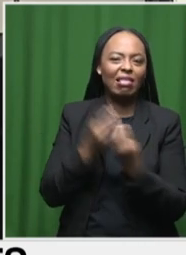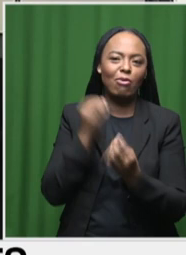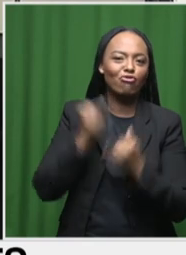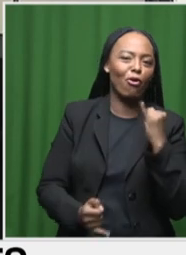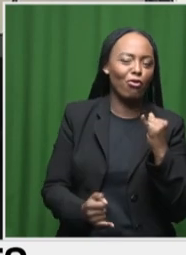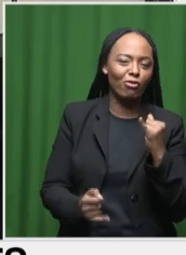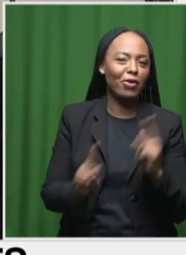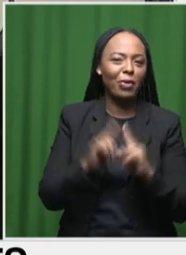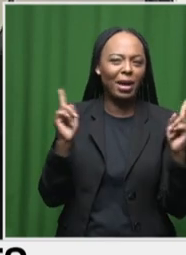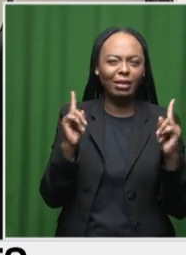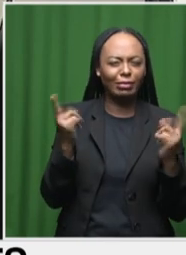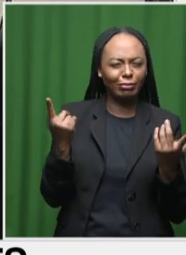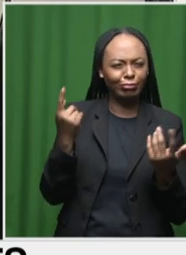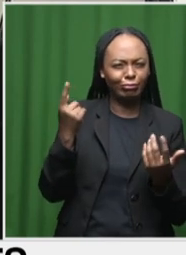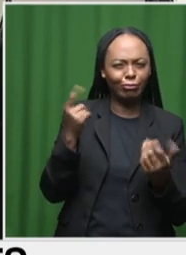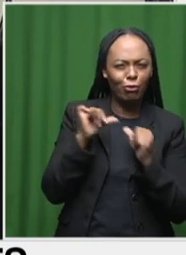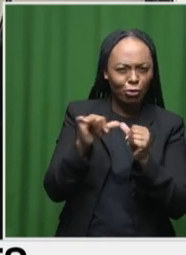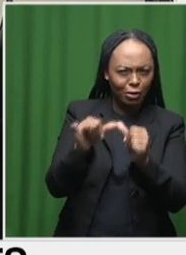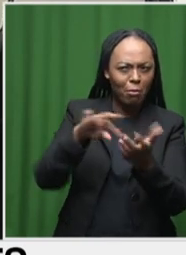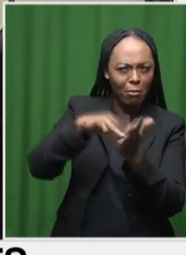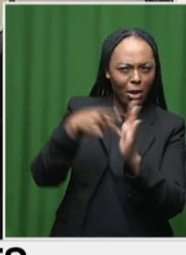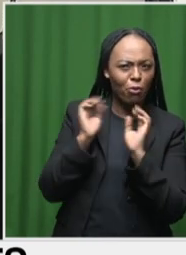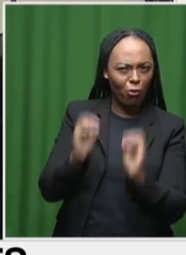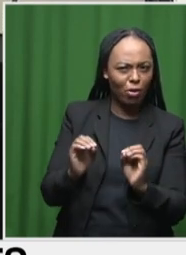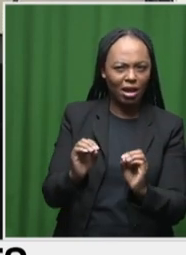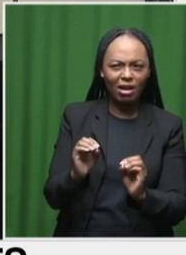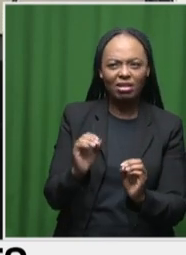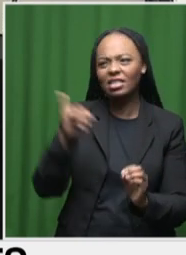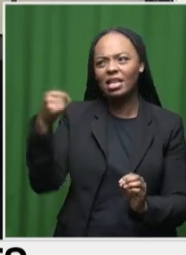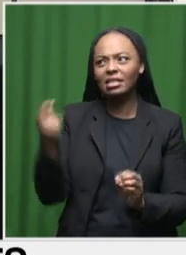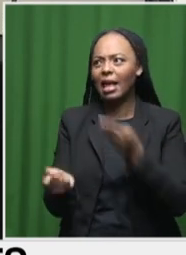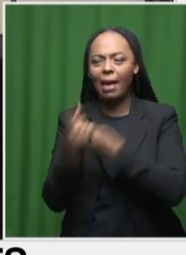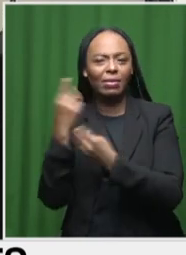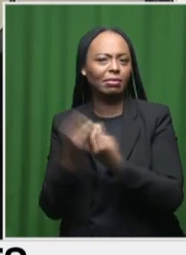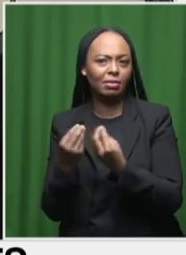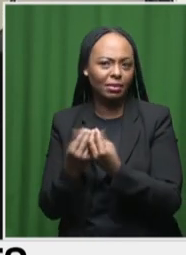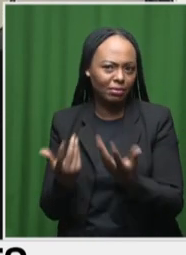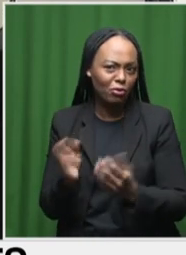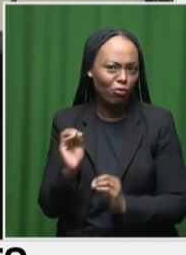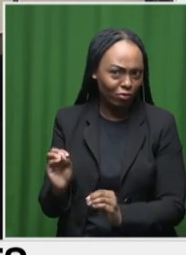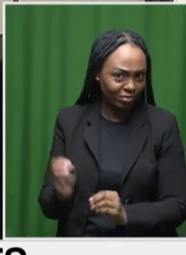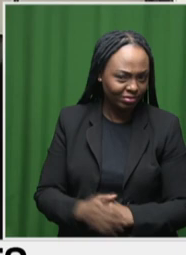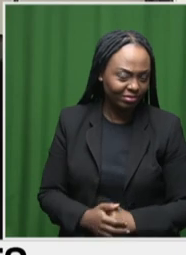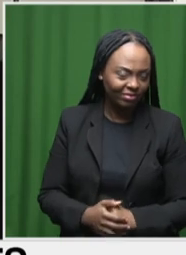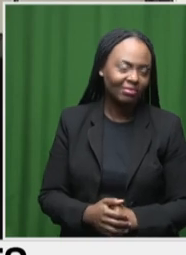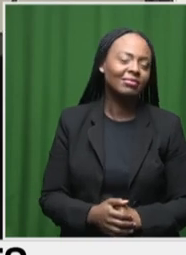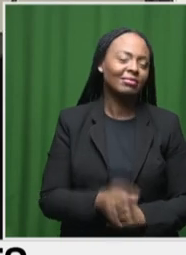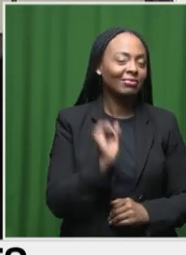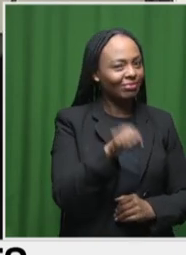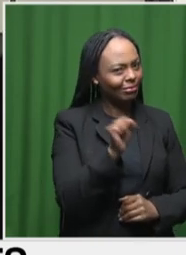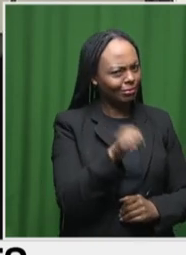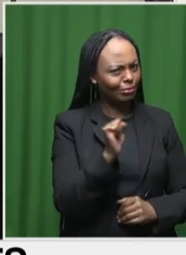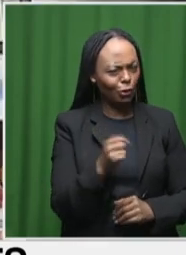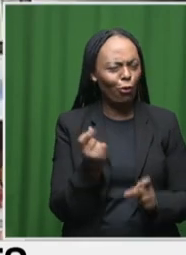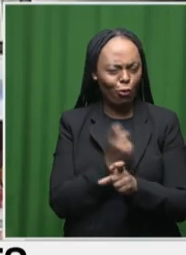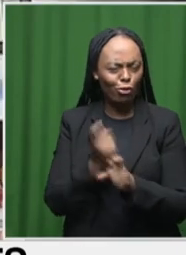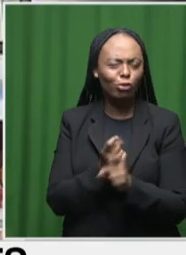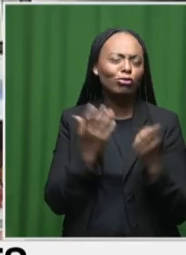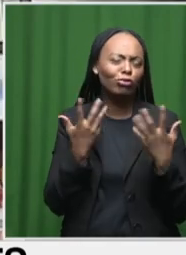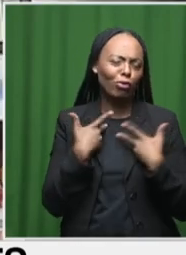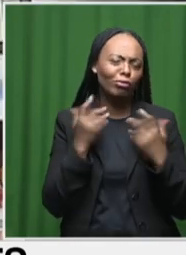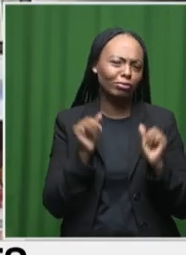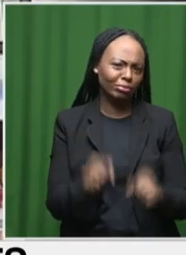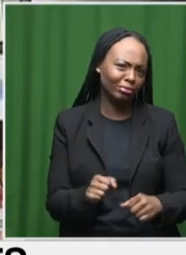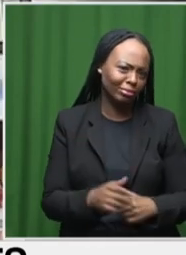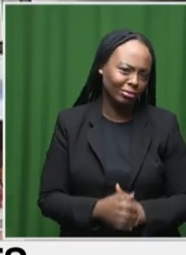go wrong. But do you have contingency plans in place just in case? Yes, so we always have to do that. As you